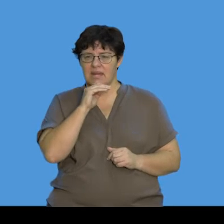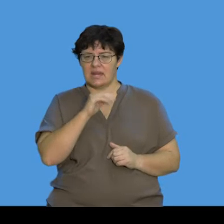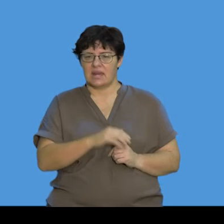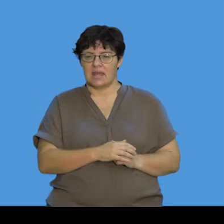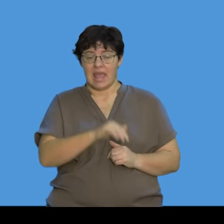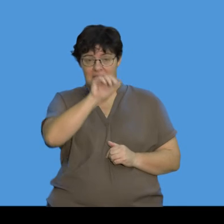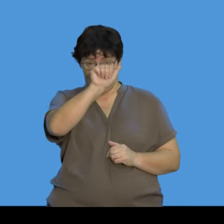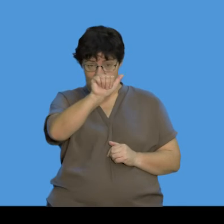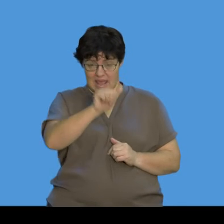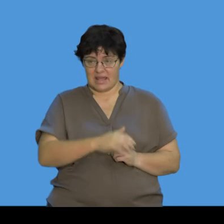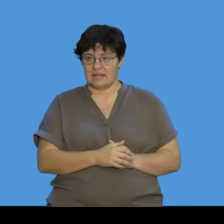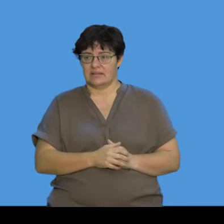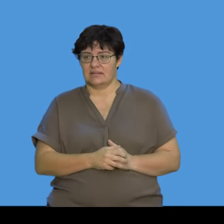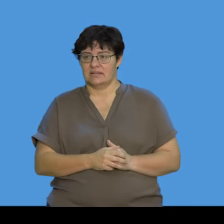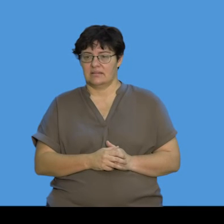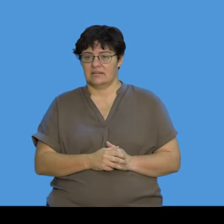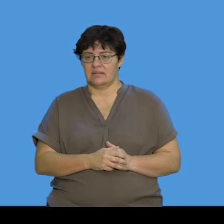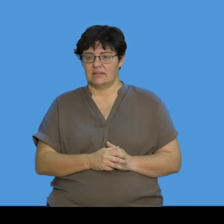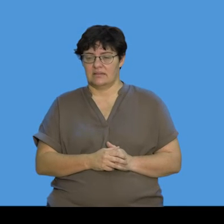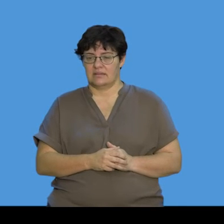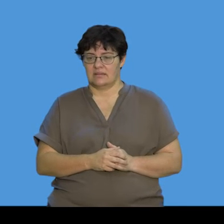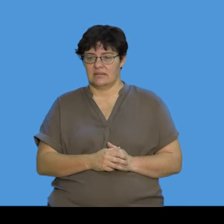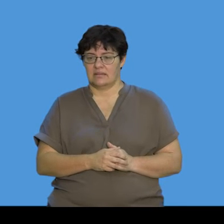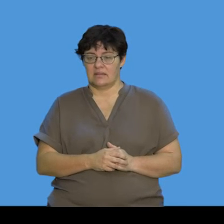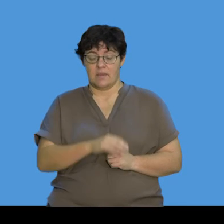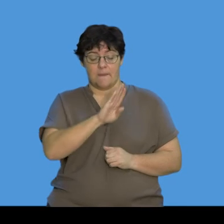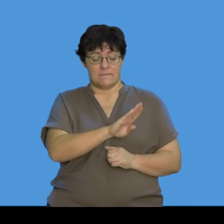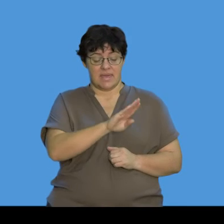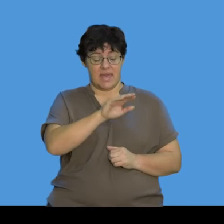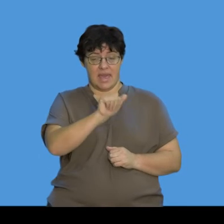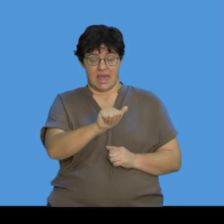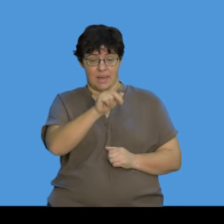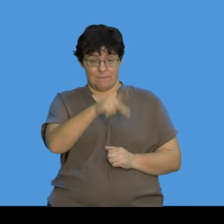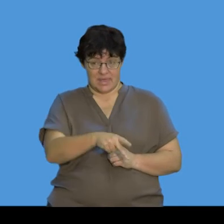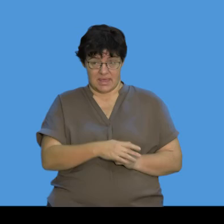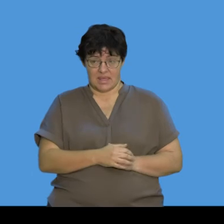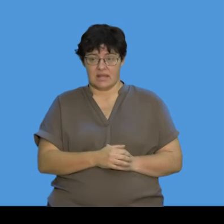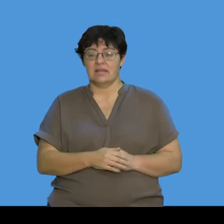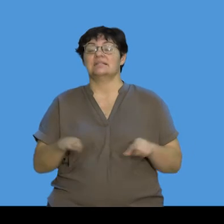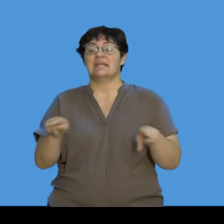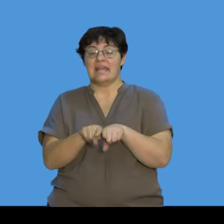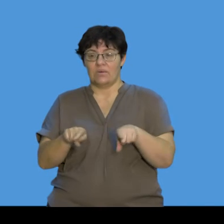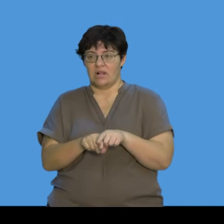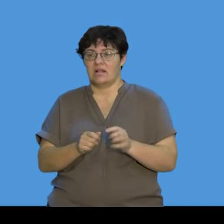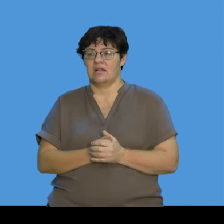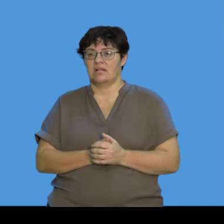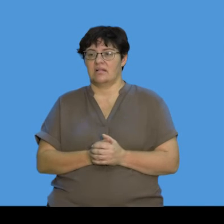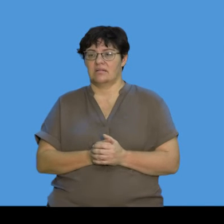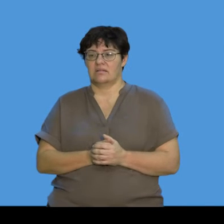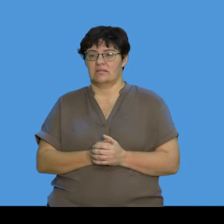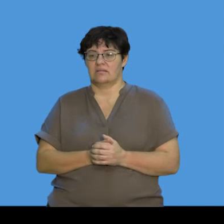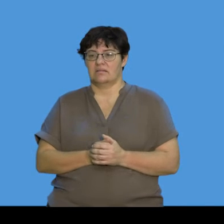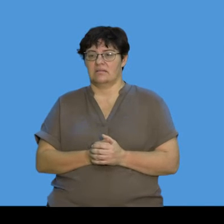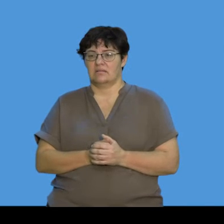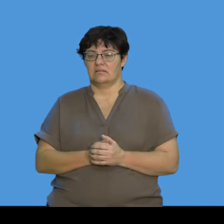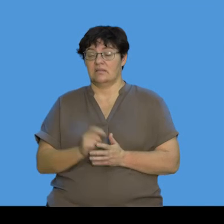but angle A, right? So it will be angle BAP. And this will be equals